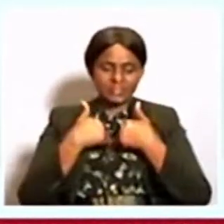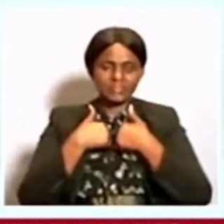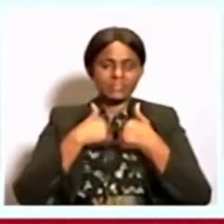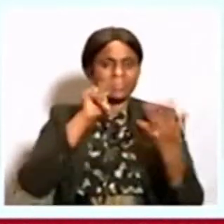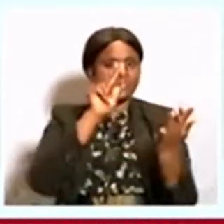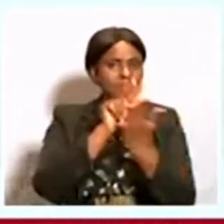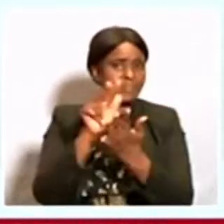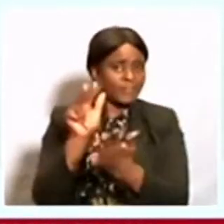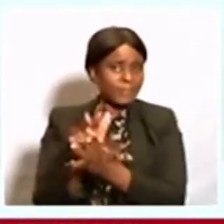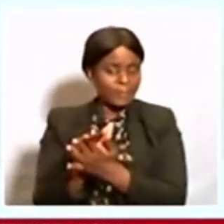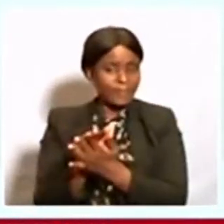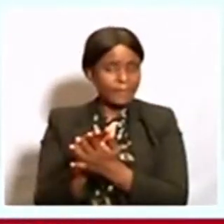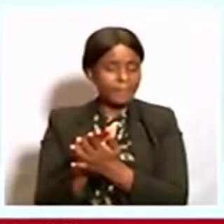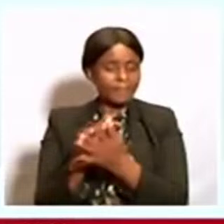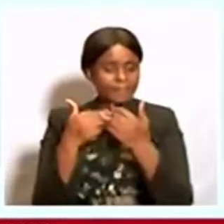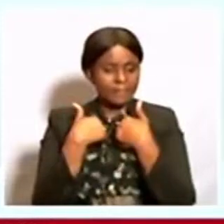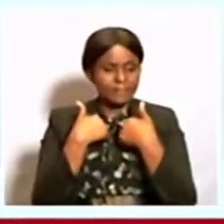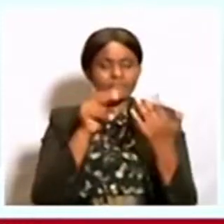signature or